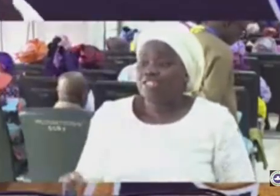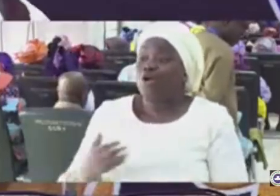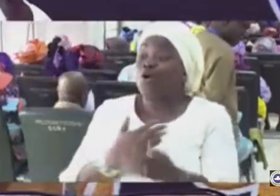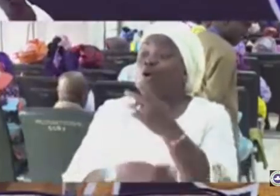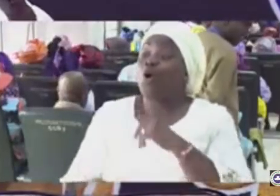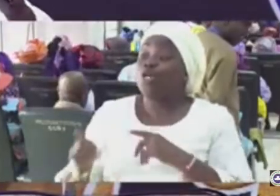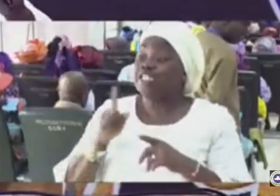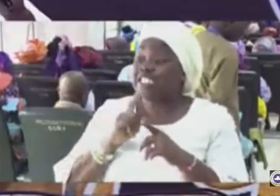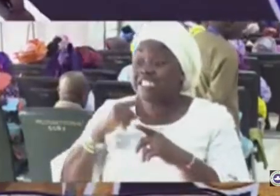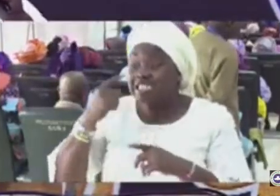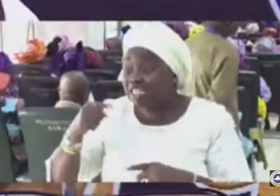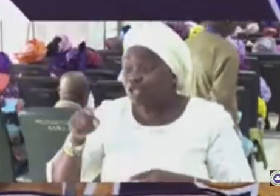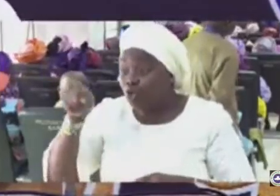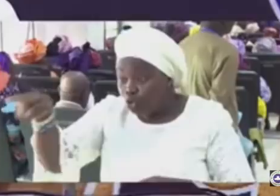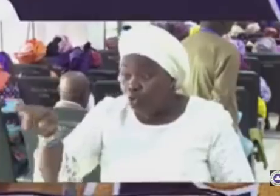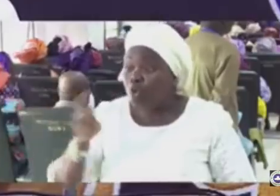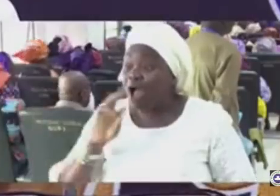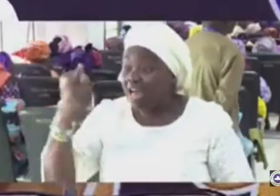He said, "I have sinned."